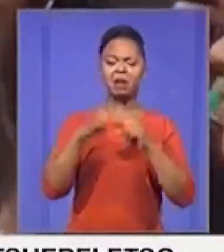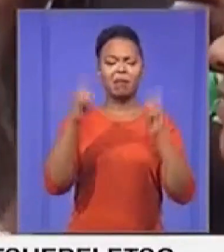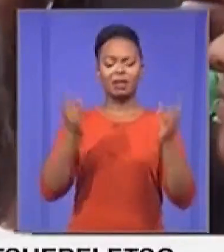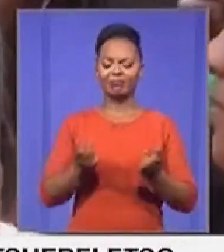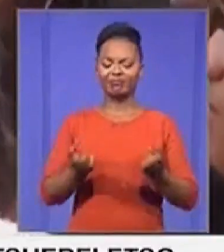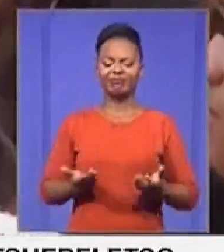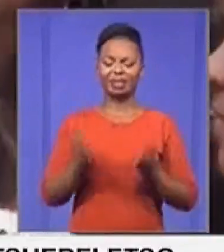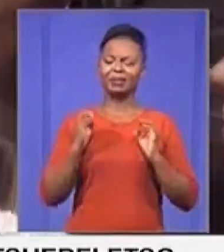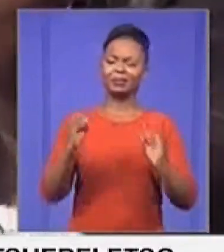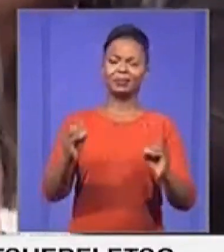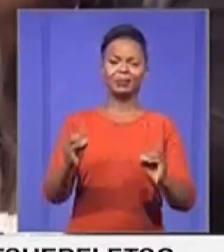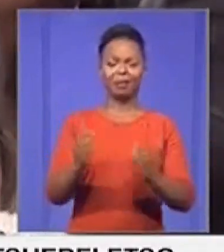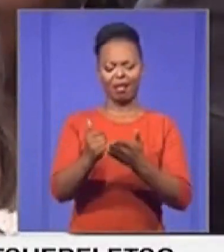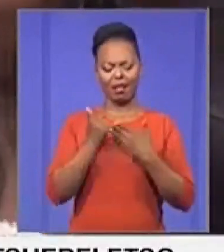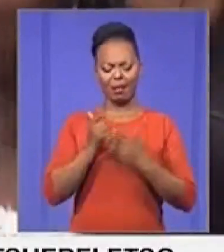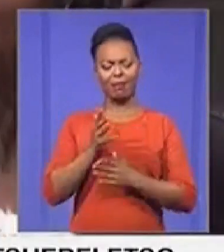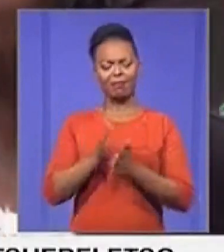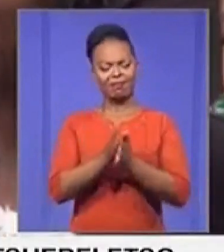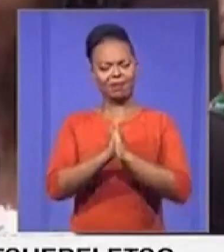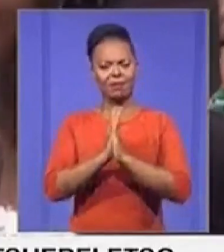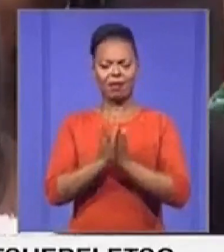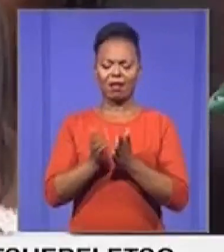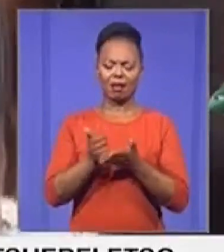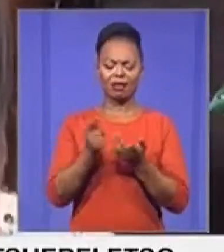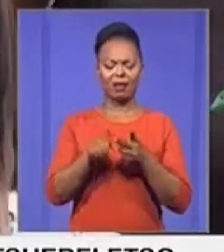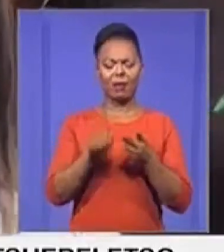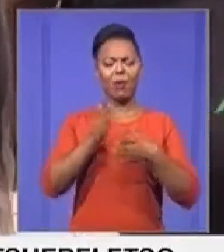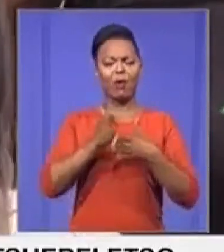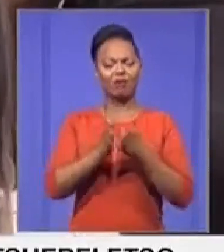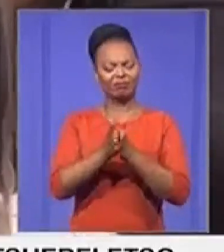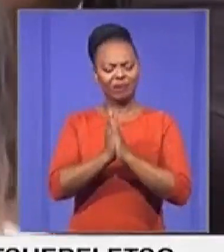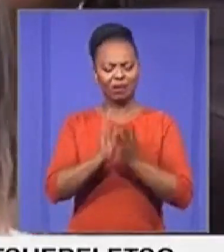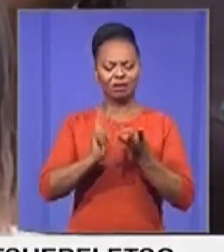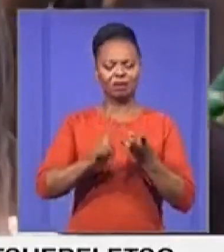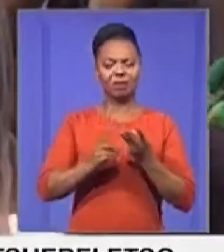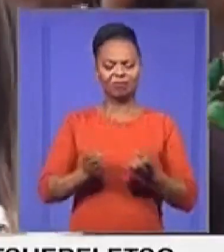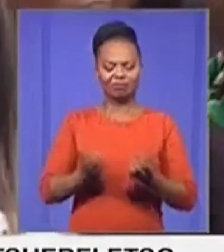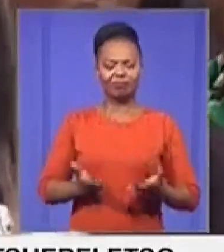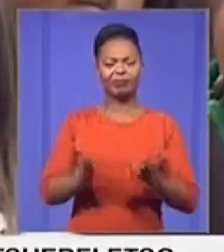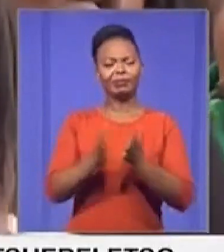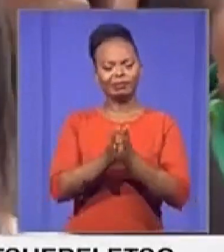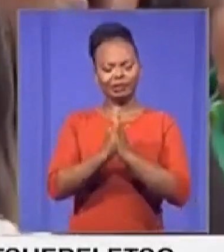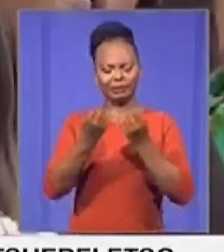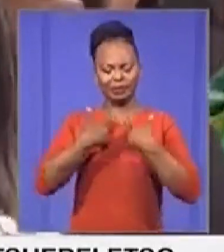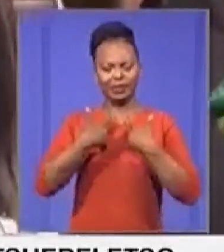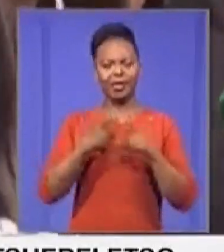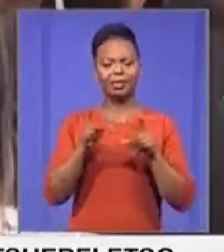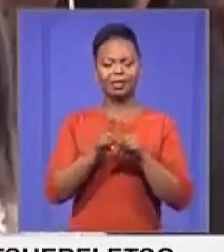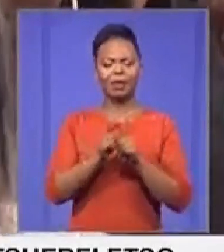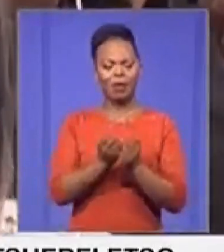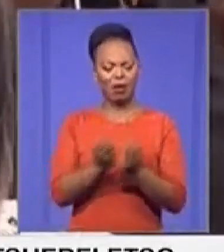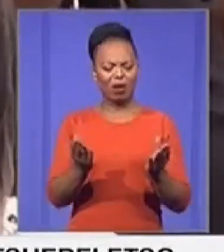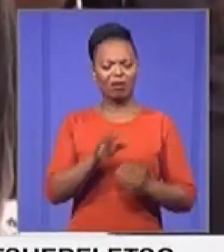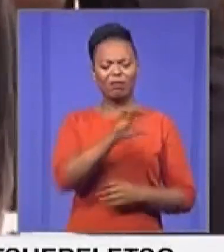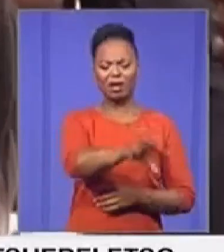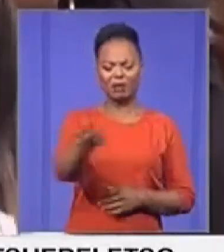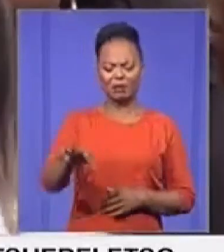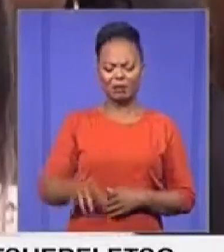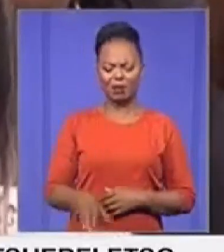service delivery so re kopa thuso ka dilo tse dingata re kopa mesebetsi re kopa service delivery re kopa go di-dumping site tse dingata-ngata tse di tletse